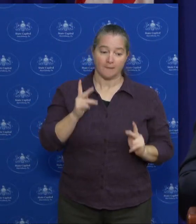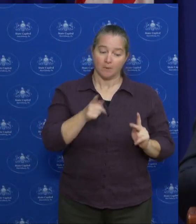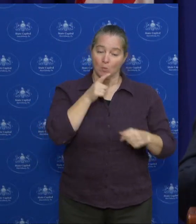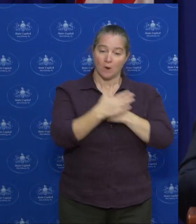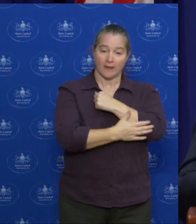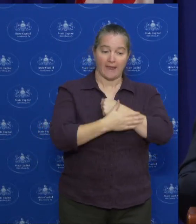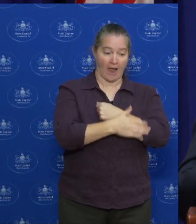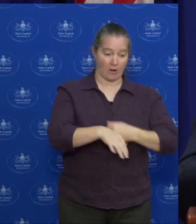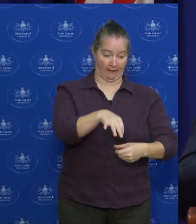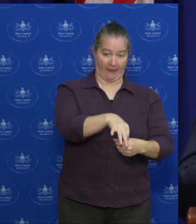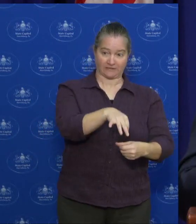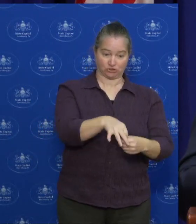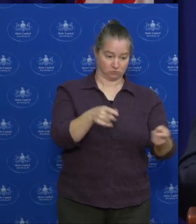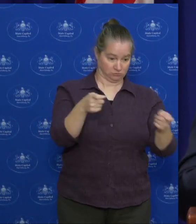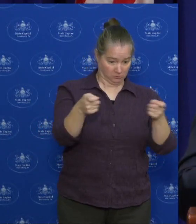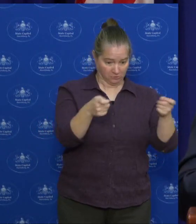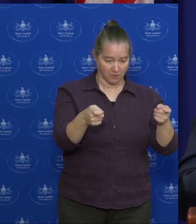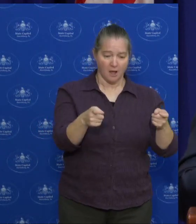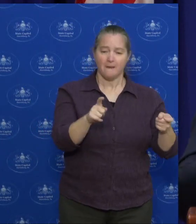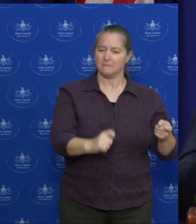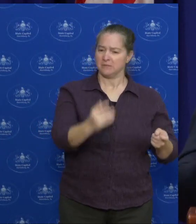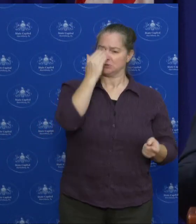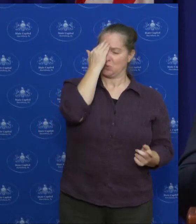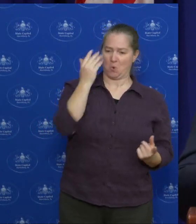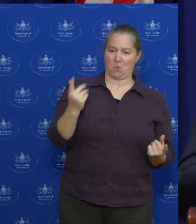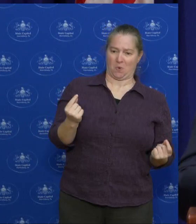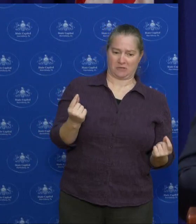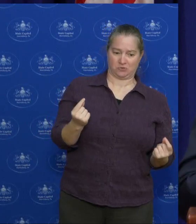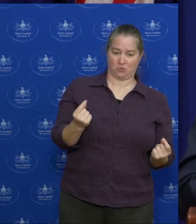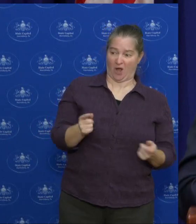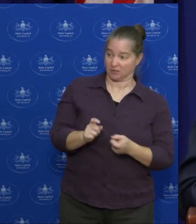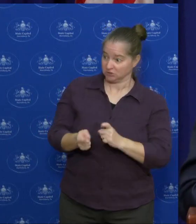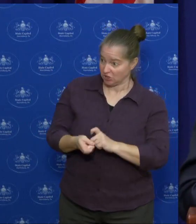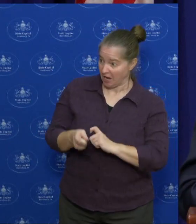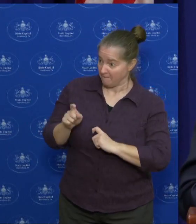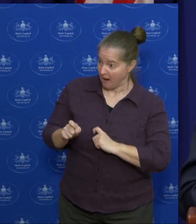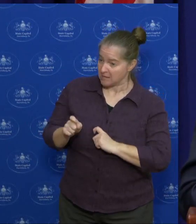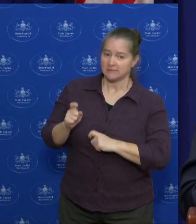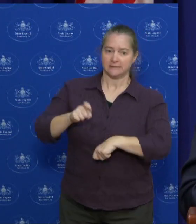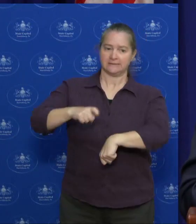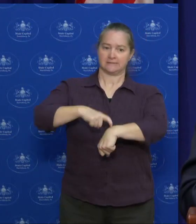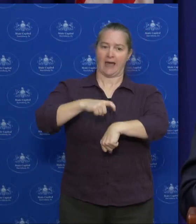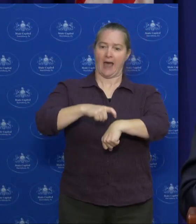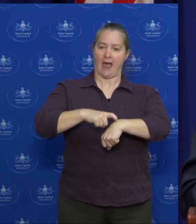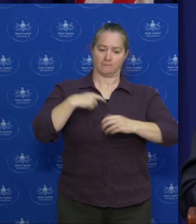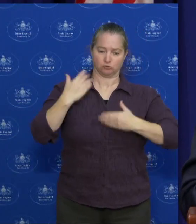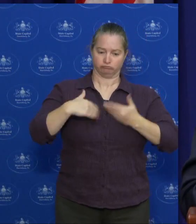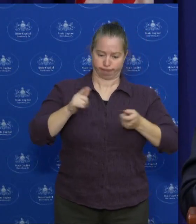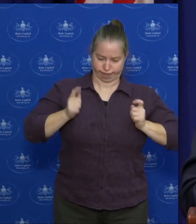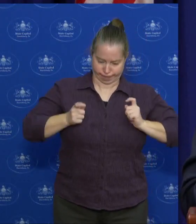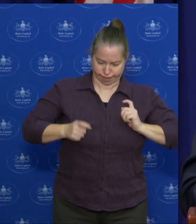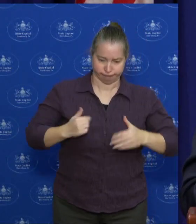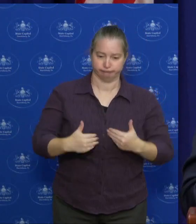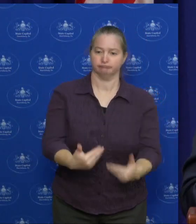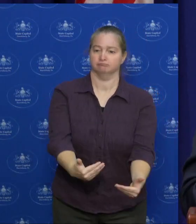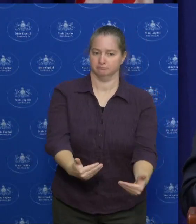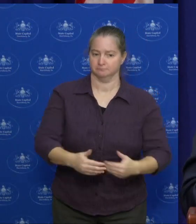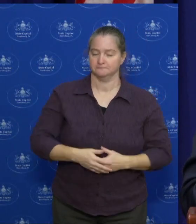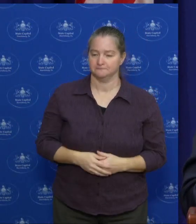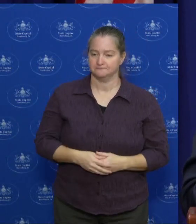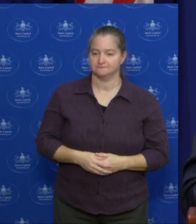administrators need time to really implement any changes that occur in the lead up to an election.